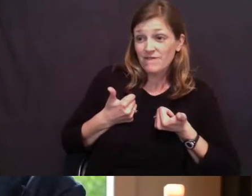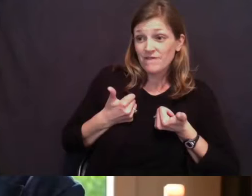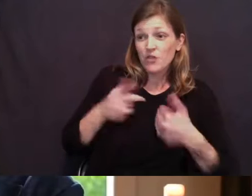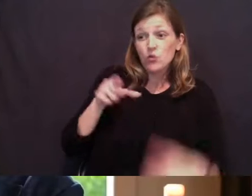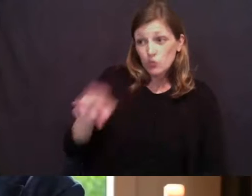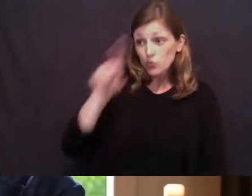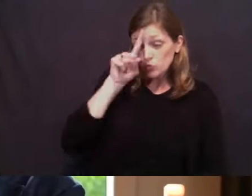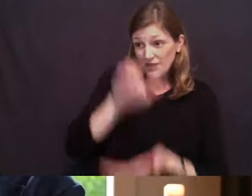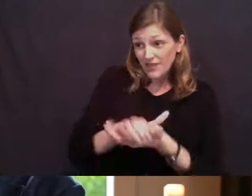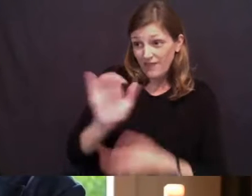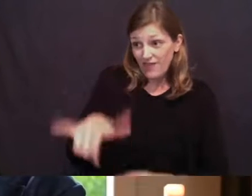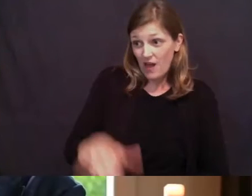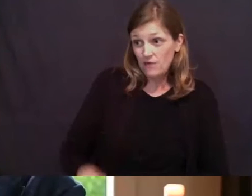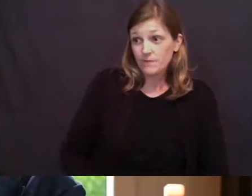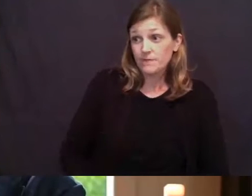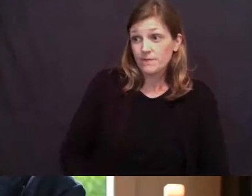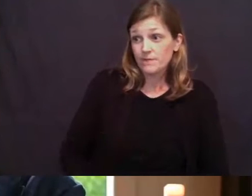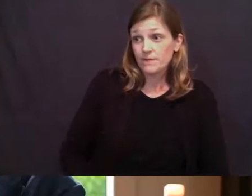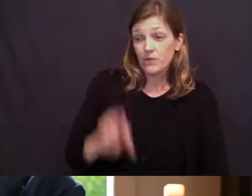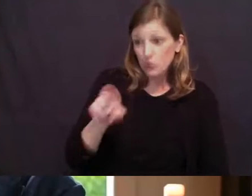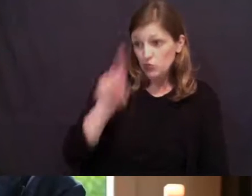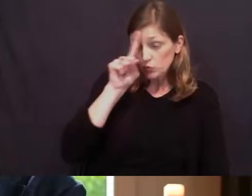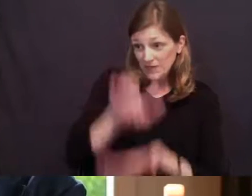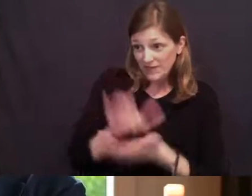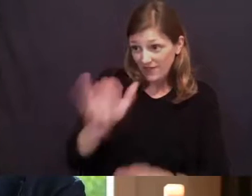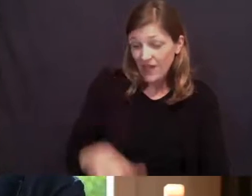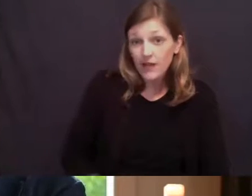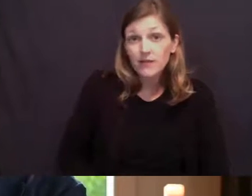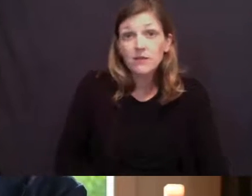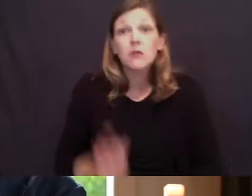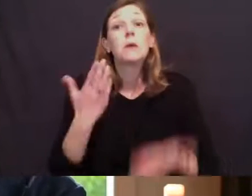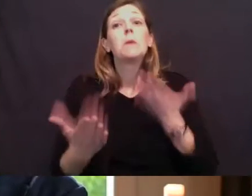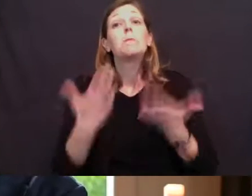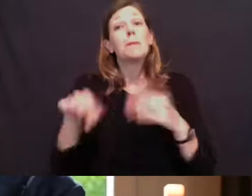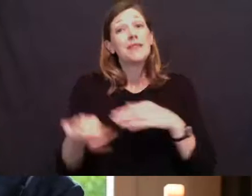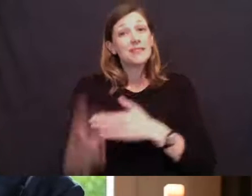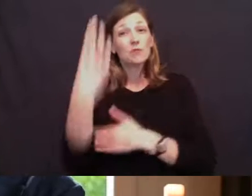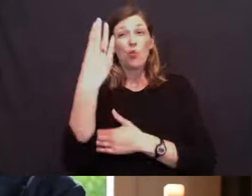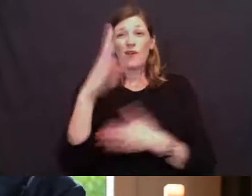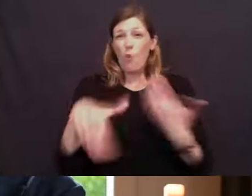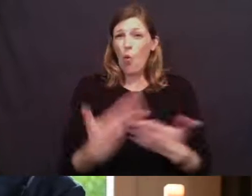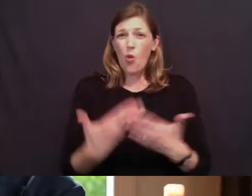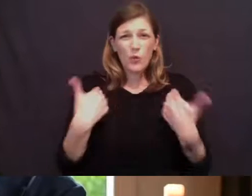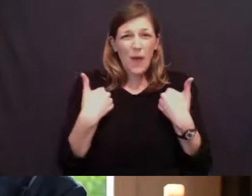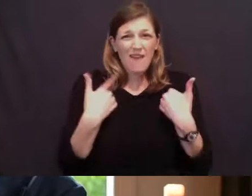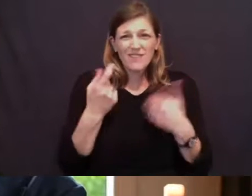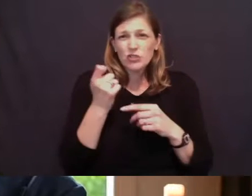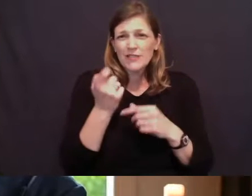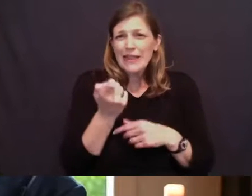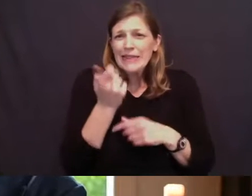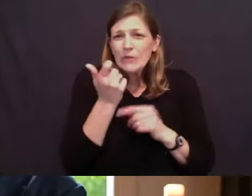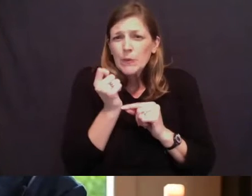Do you believe this? Do you believe this? And maybe this morning, all you have is just a flicker,